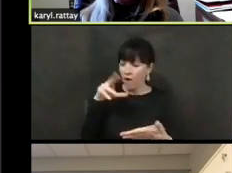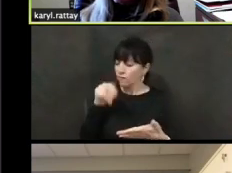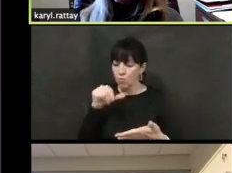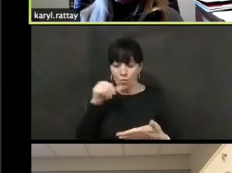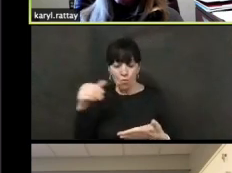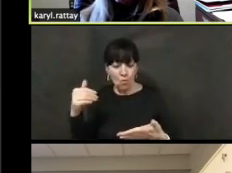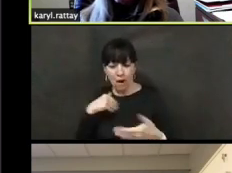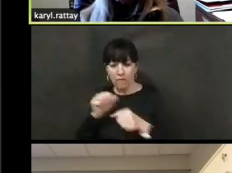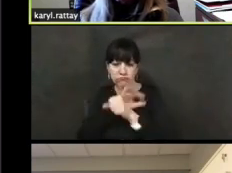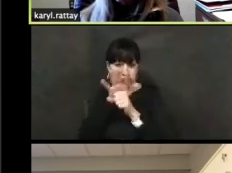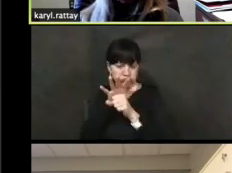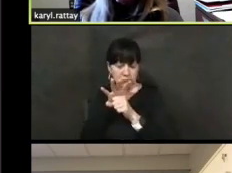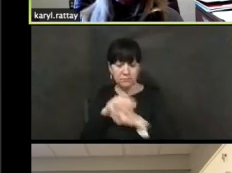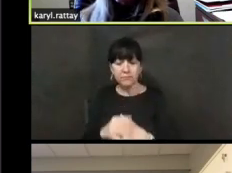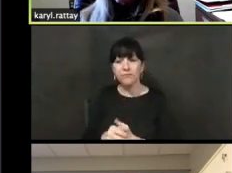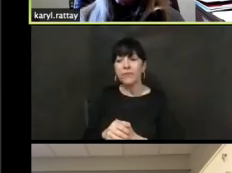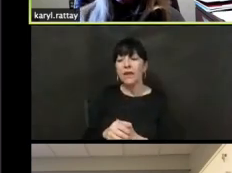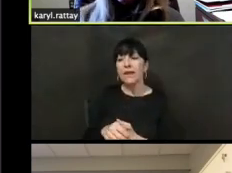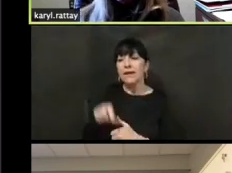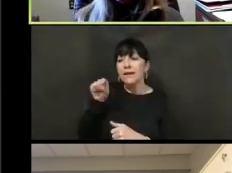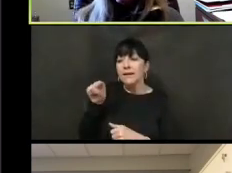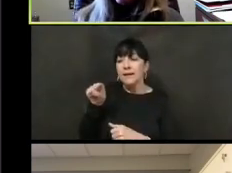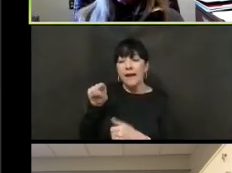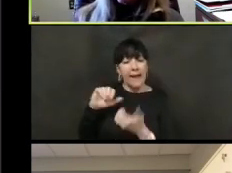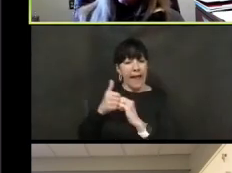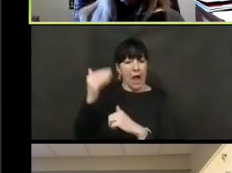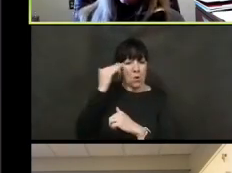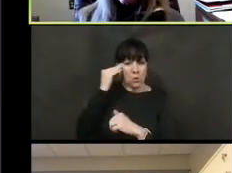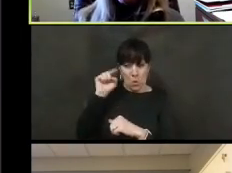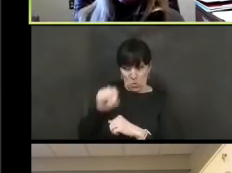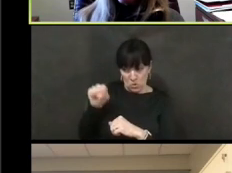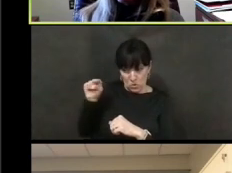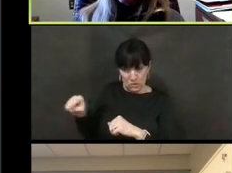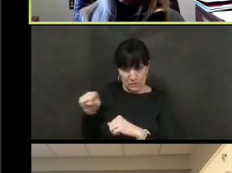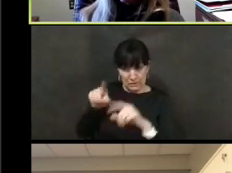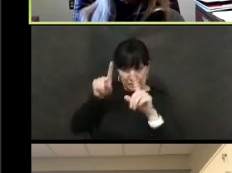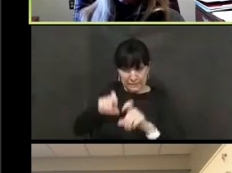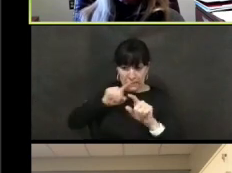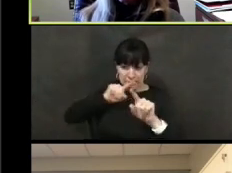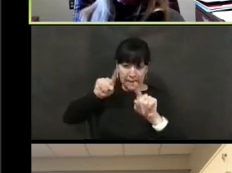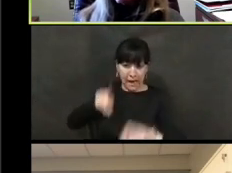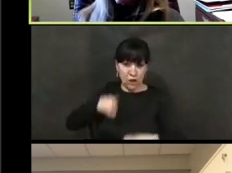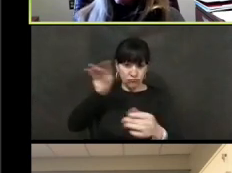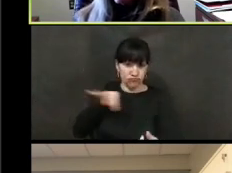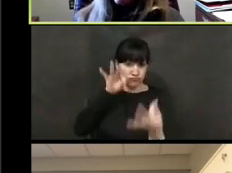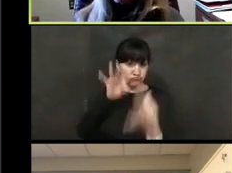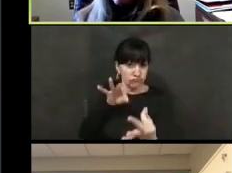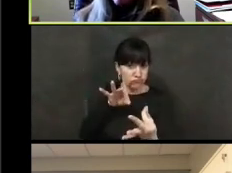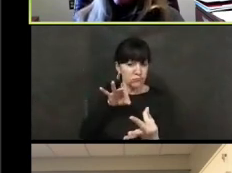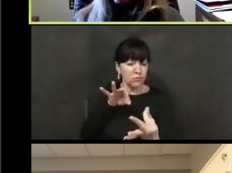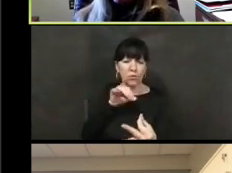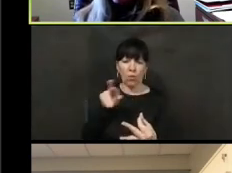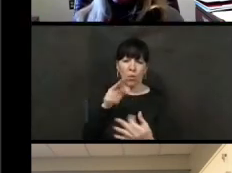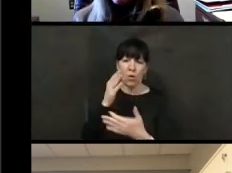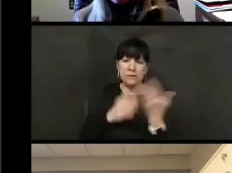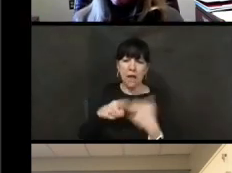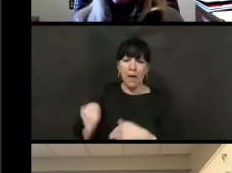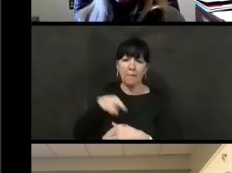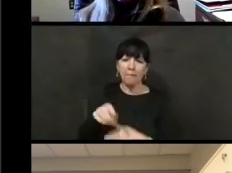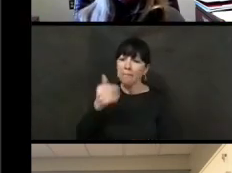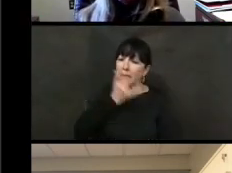the PCR test and the antibody test, both of them actually have a fair amount of false negatives. Now,